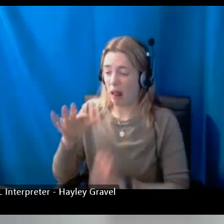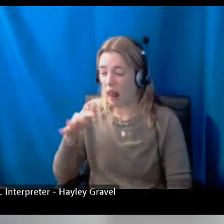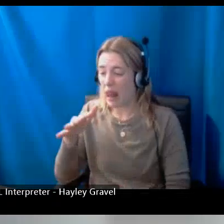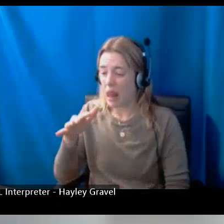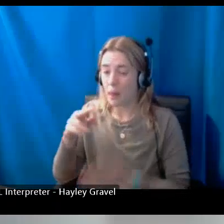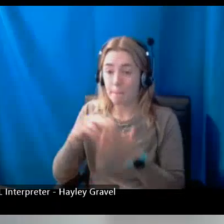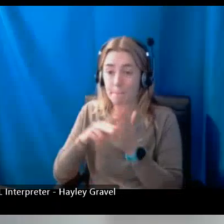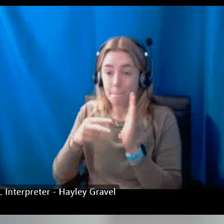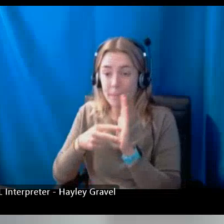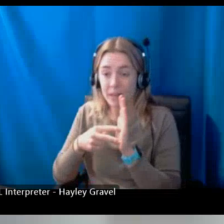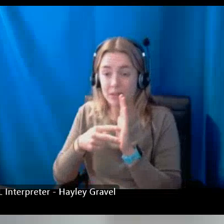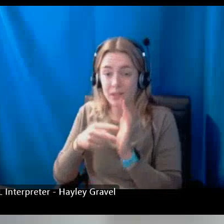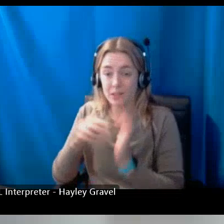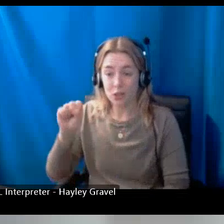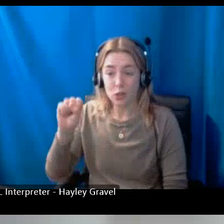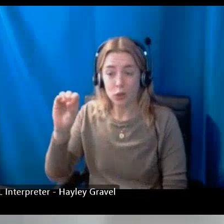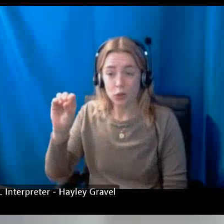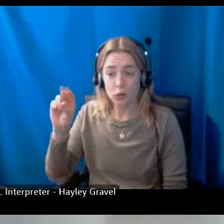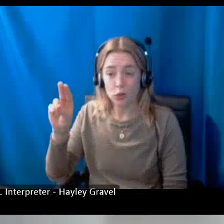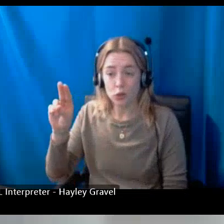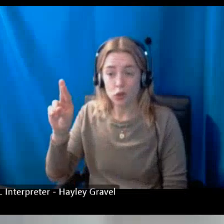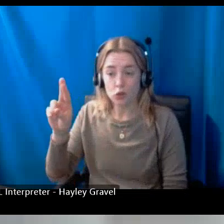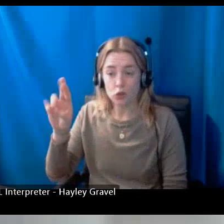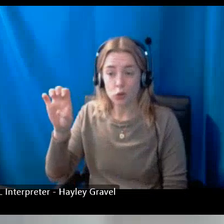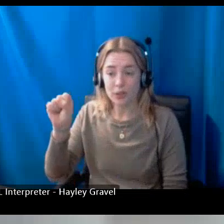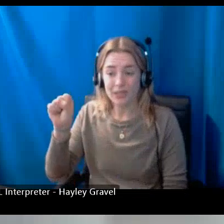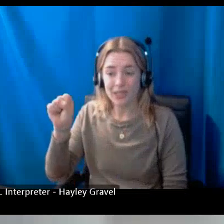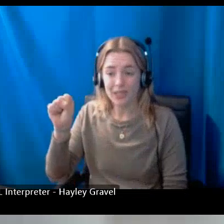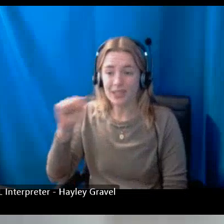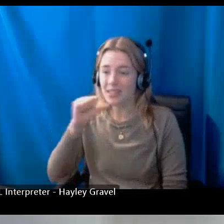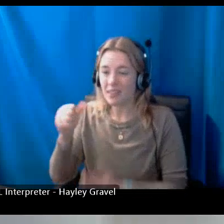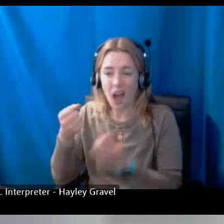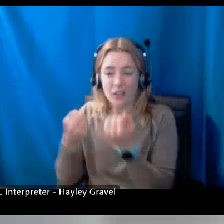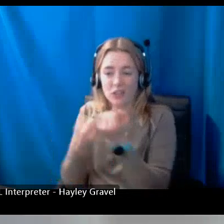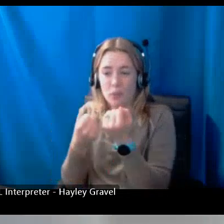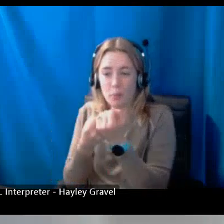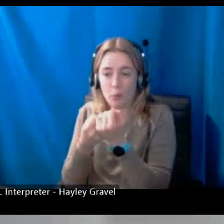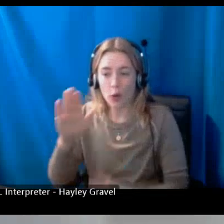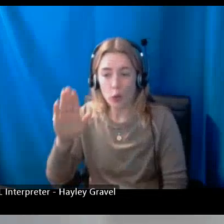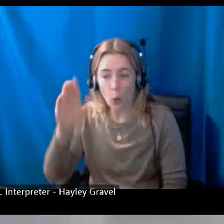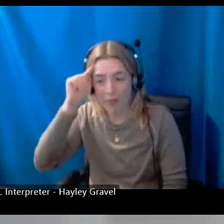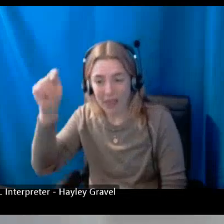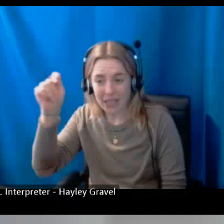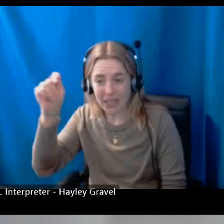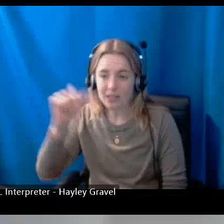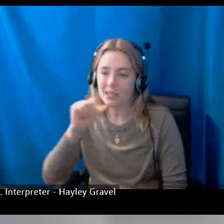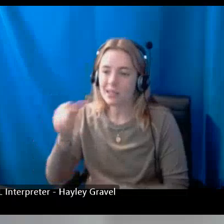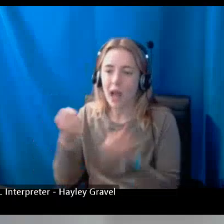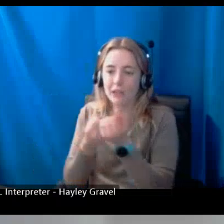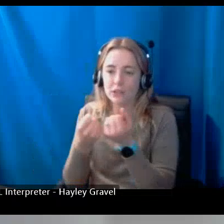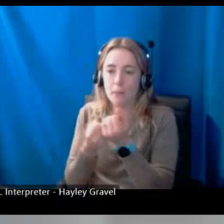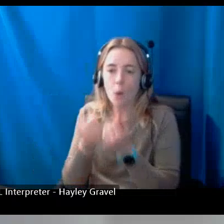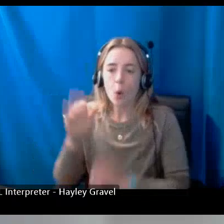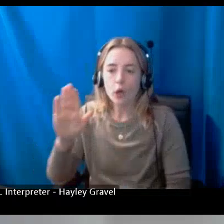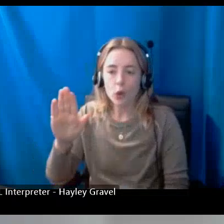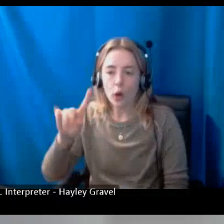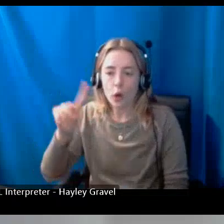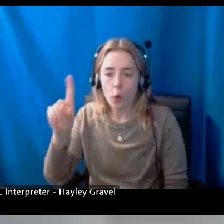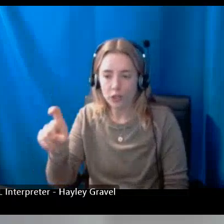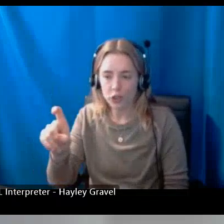your thesis. So we need to spend a lot of time thinking about what our lit review section looks like.